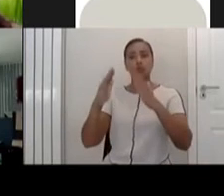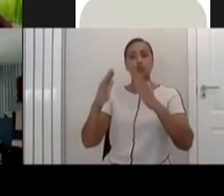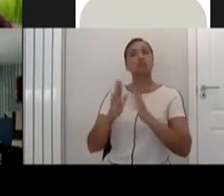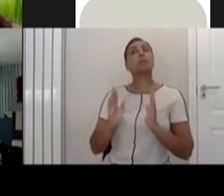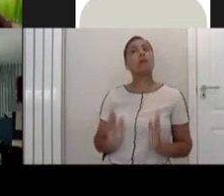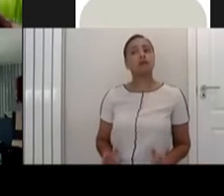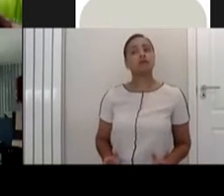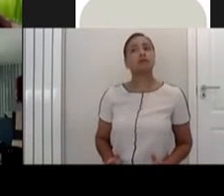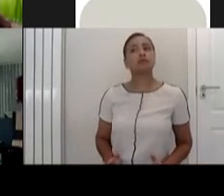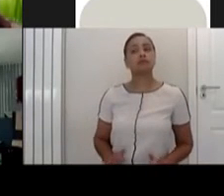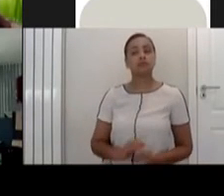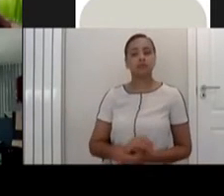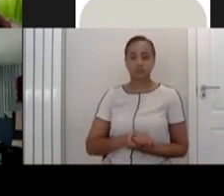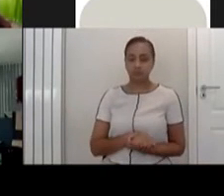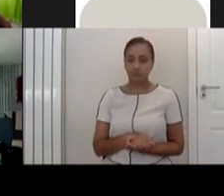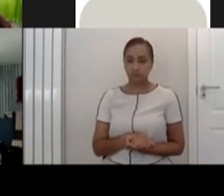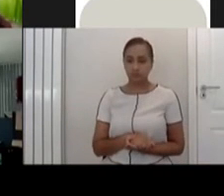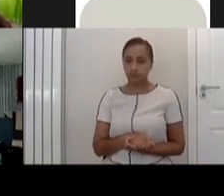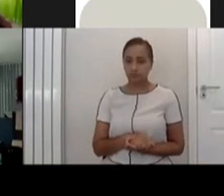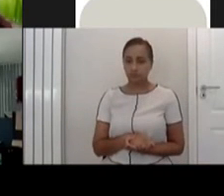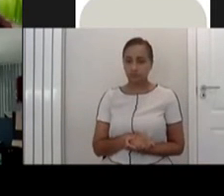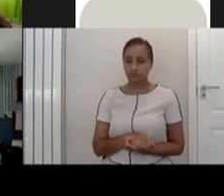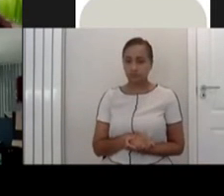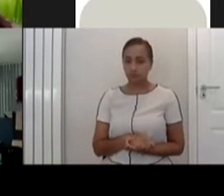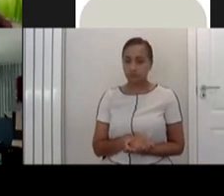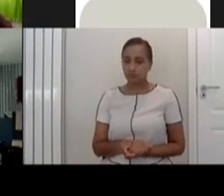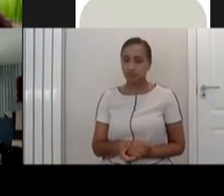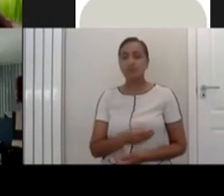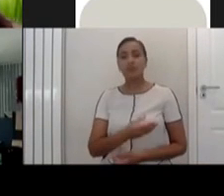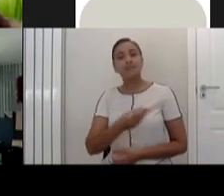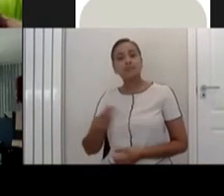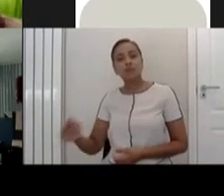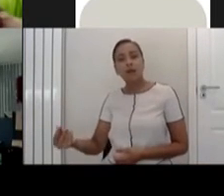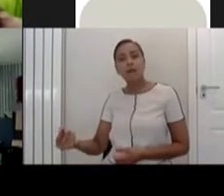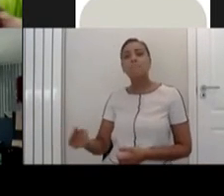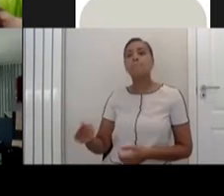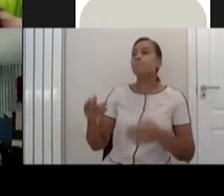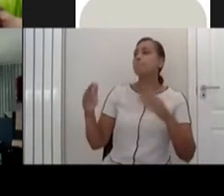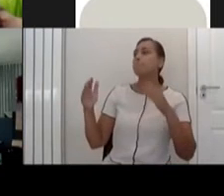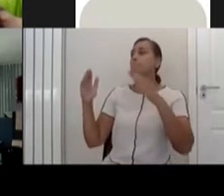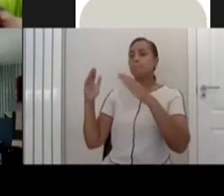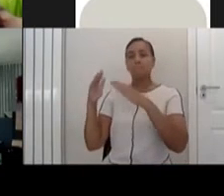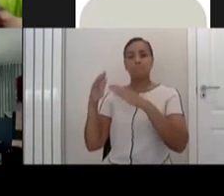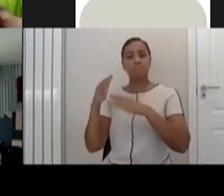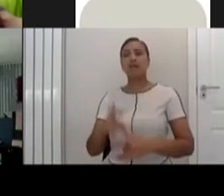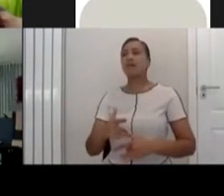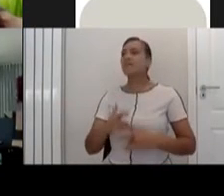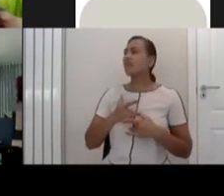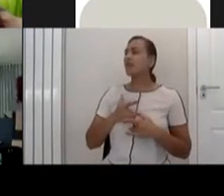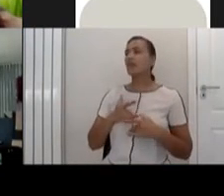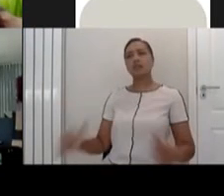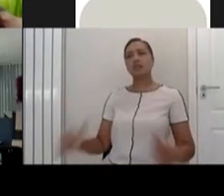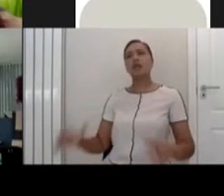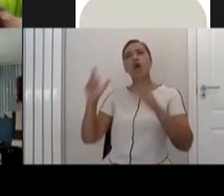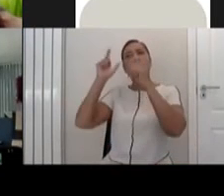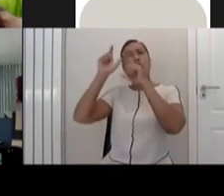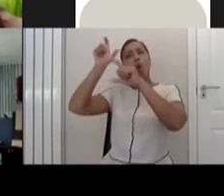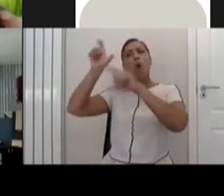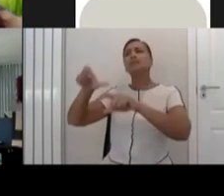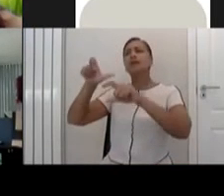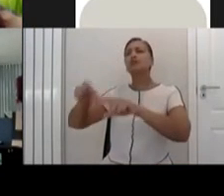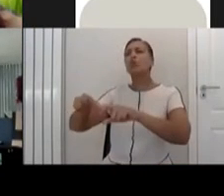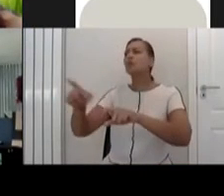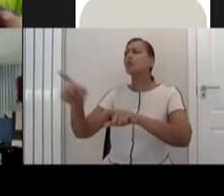are and those homeless that were in dormitory style housing, which was really not appropriate for kind of social distancing